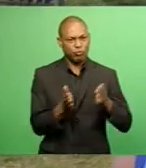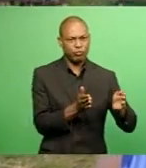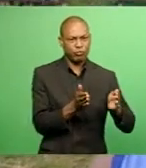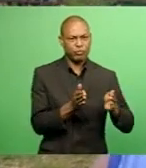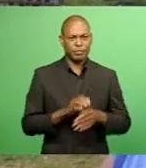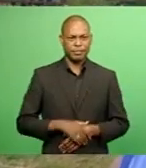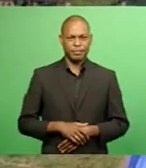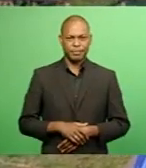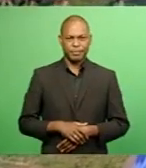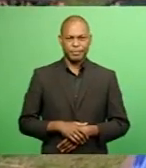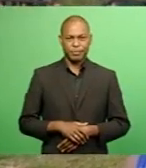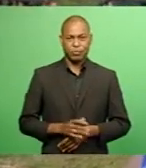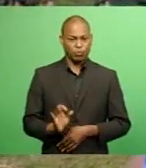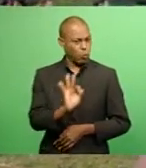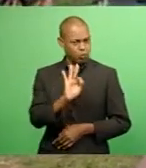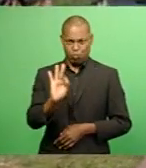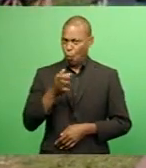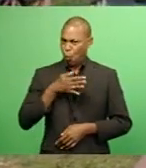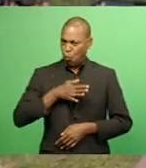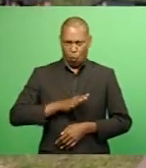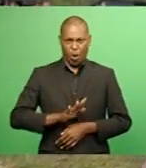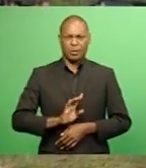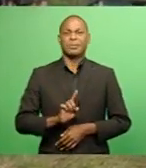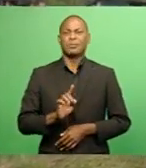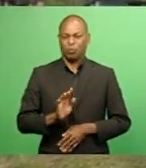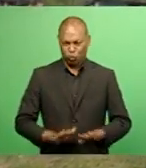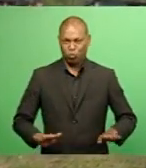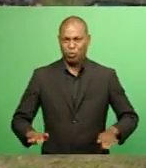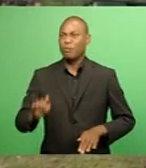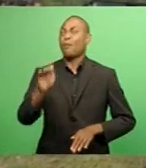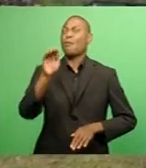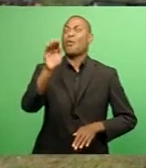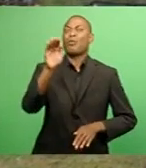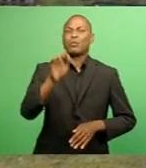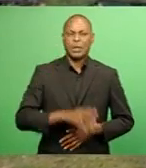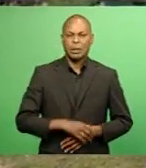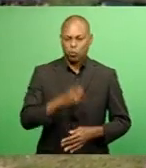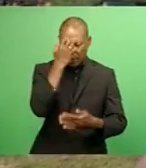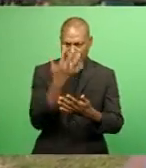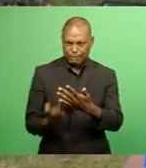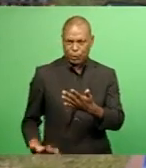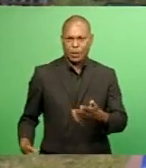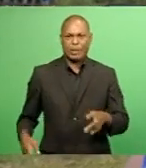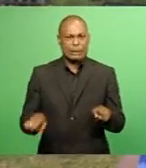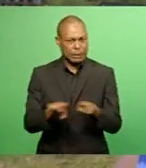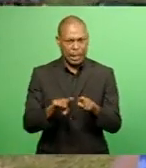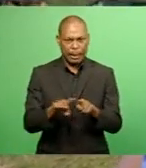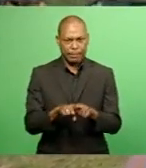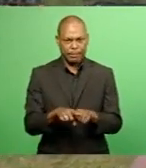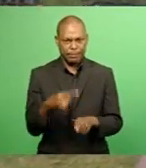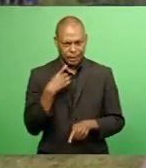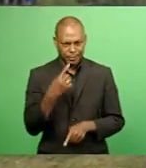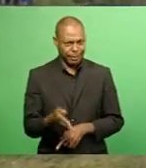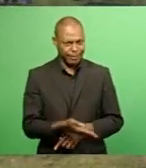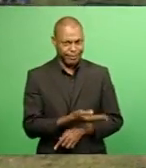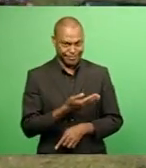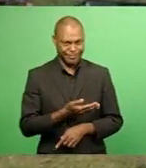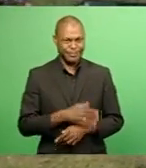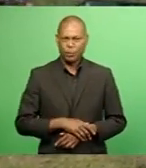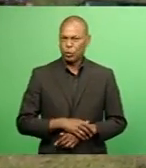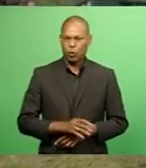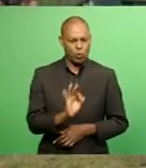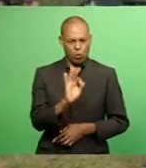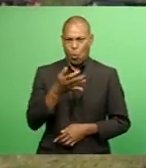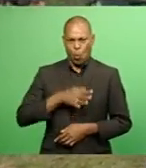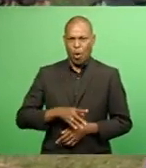We don't want our children or future generation to experience what we did here. and we don't want them questioning us as